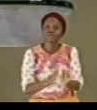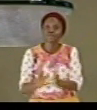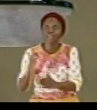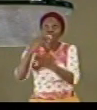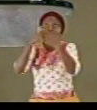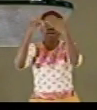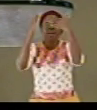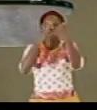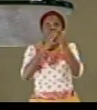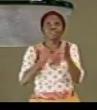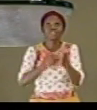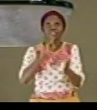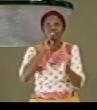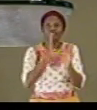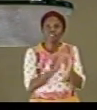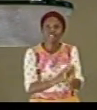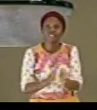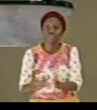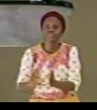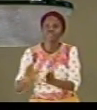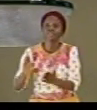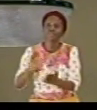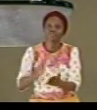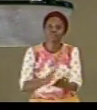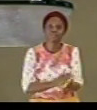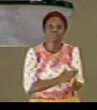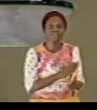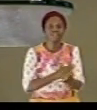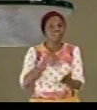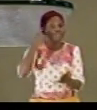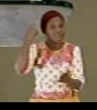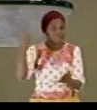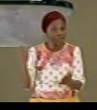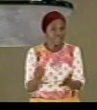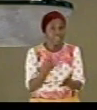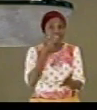settled in heaven, it is settled forever.